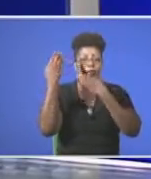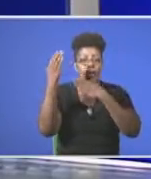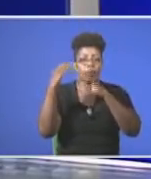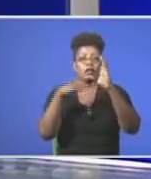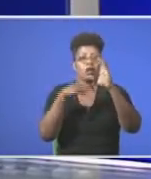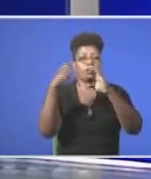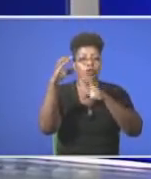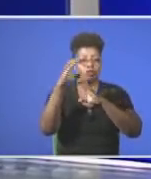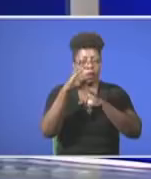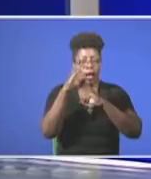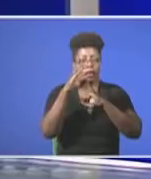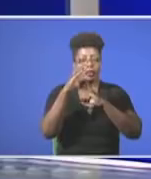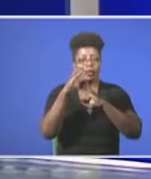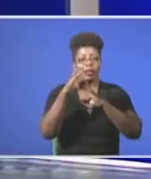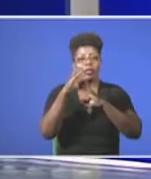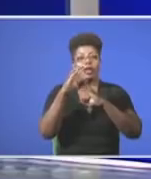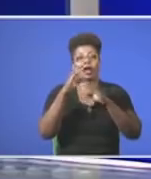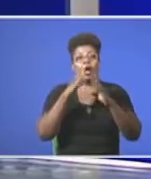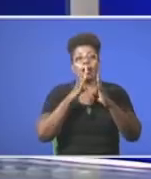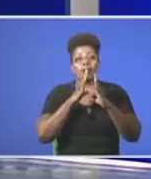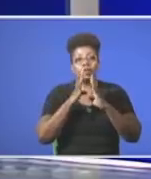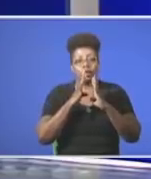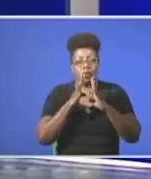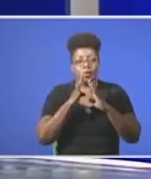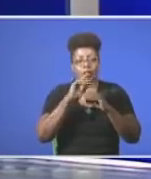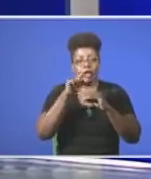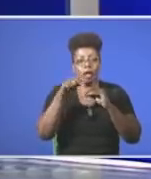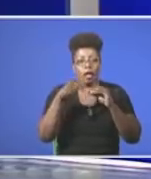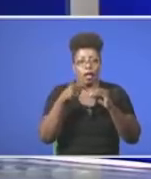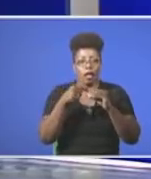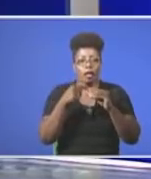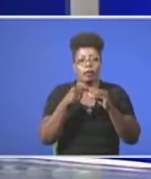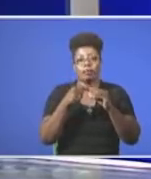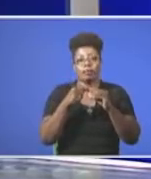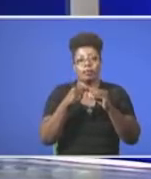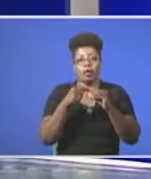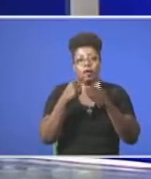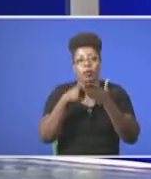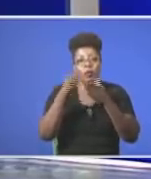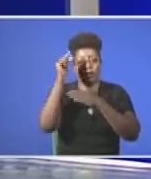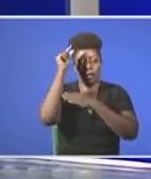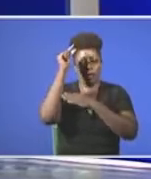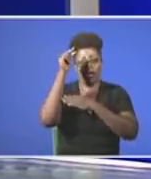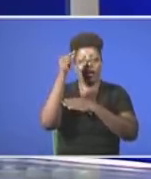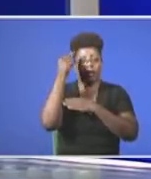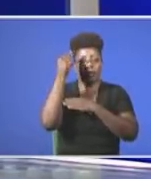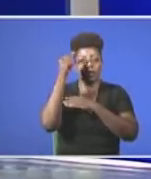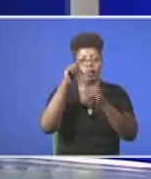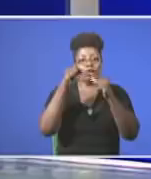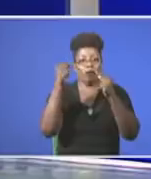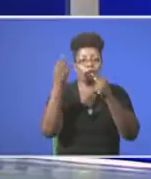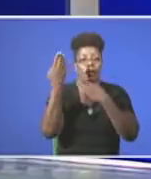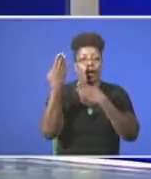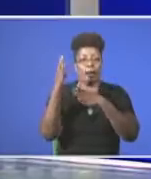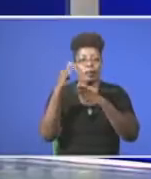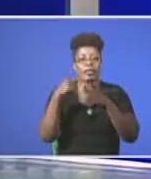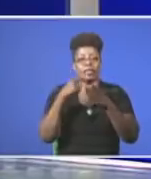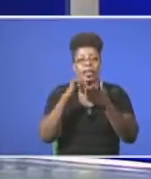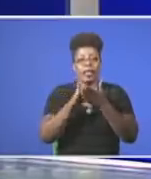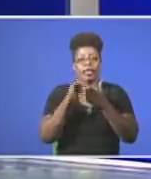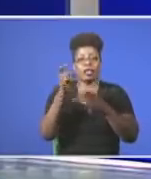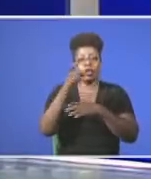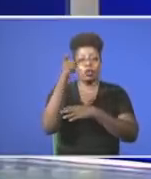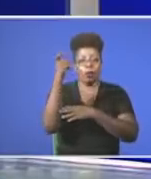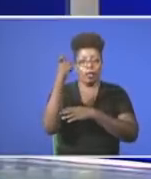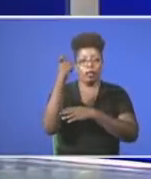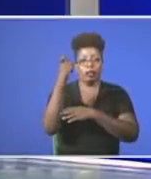weighing in on the purchase of the Grand Lucayan property by the government, citing it as a win for contractors in the second city. Jimanita